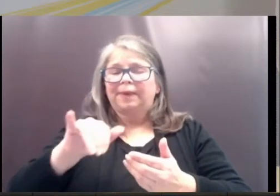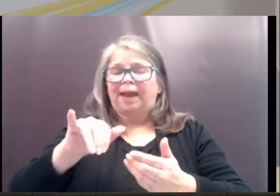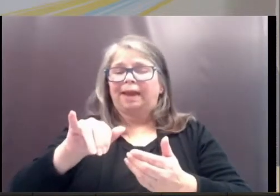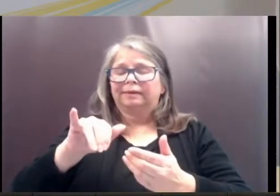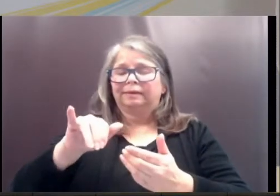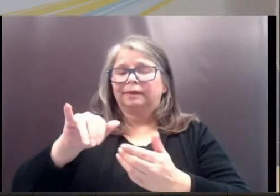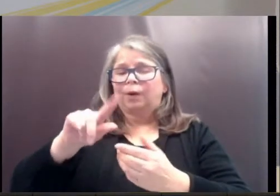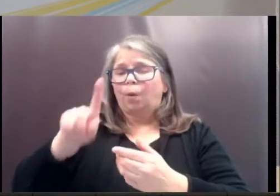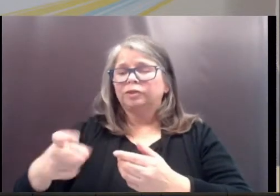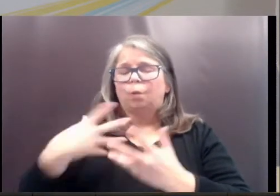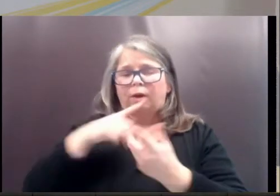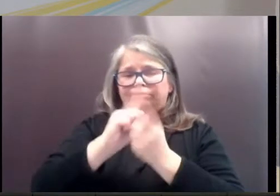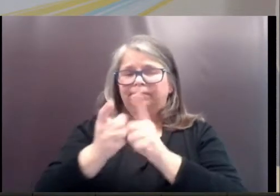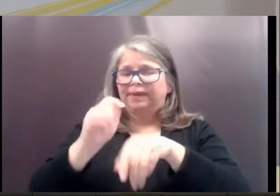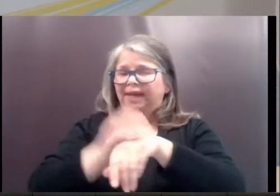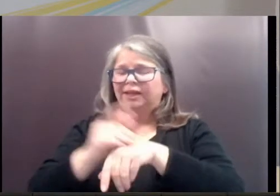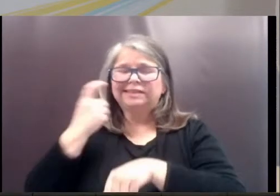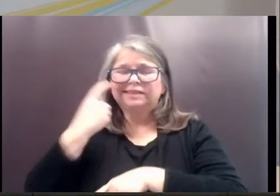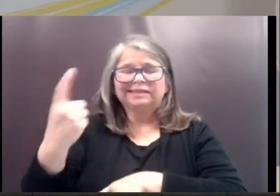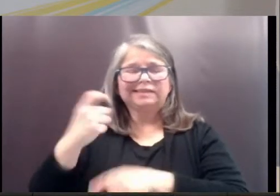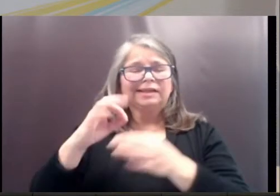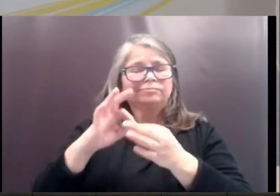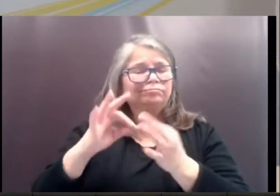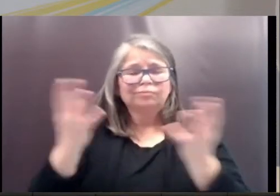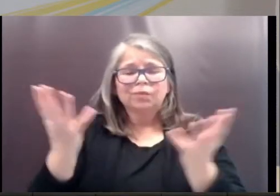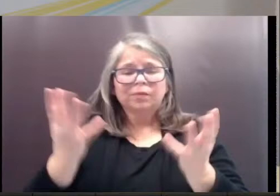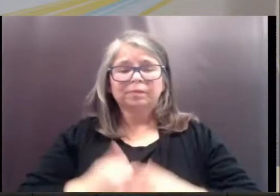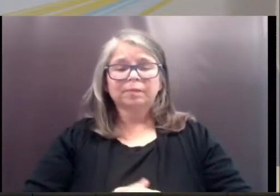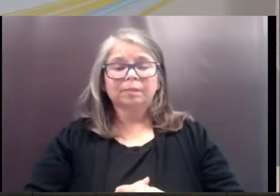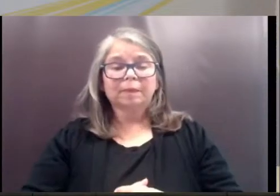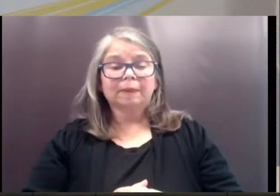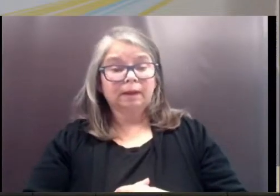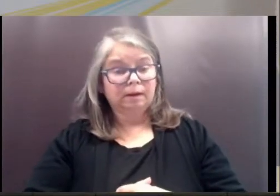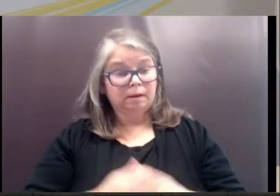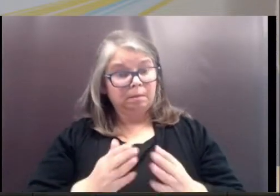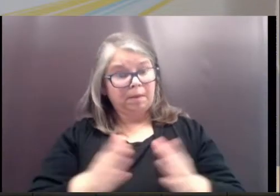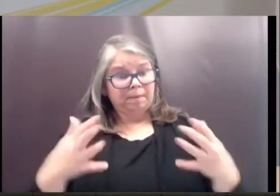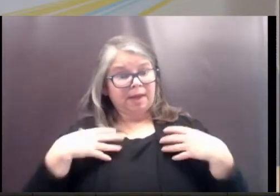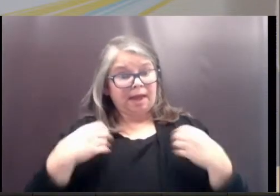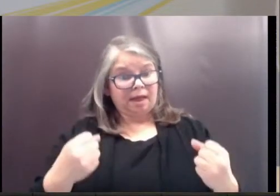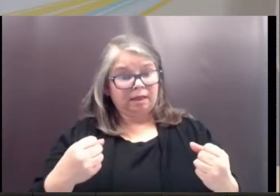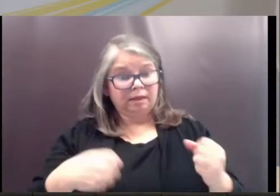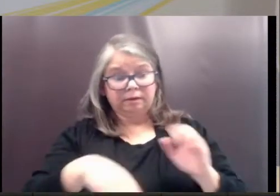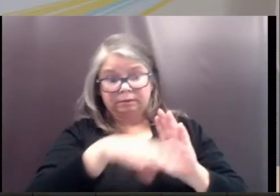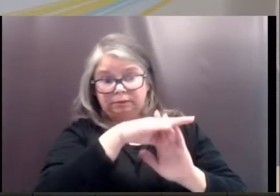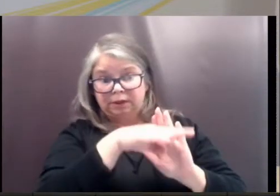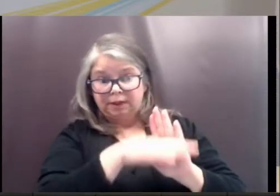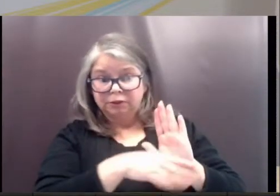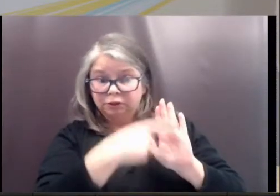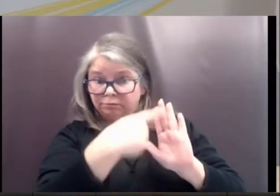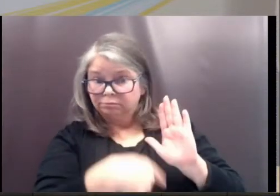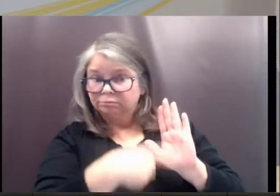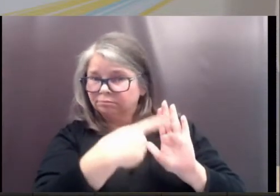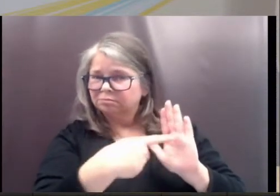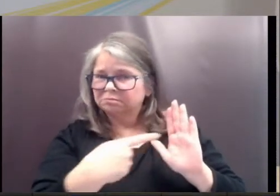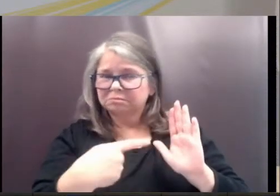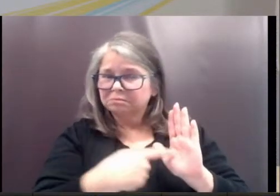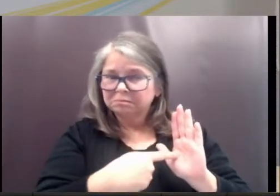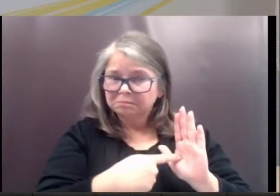might do in terms of changing public health measures as people start to get the vaccine. And it's a really good question. It's what we're